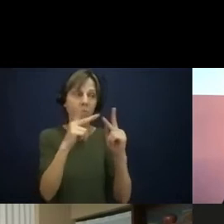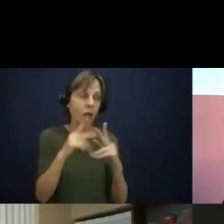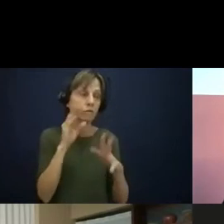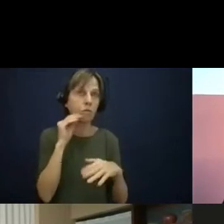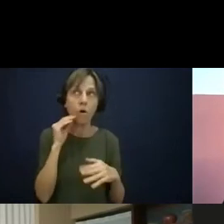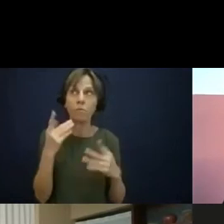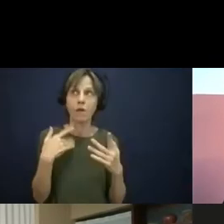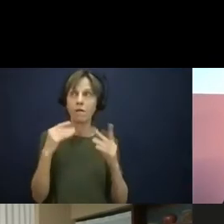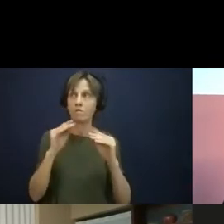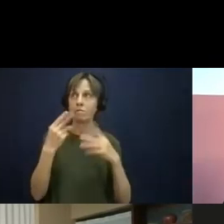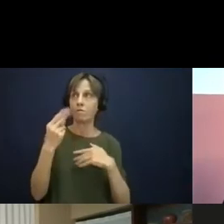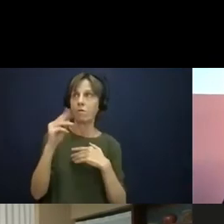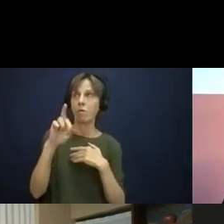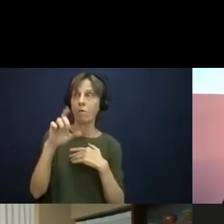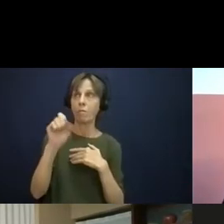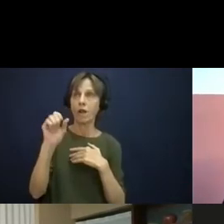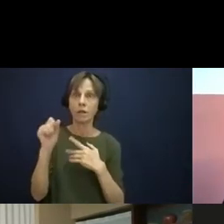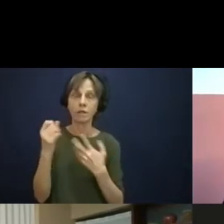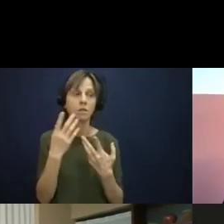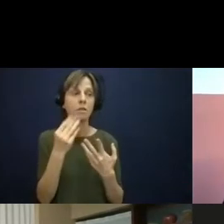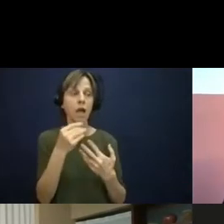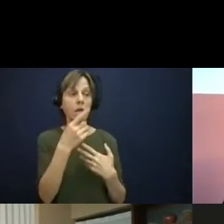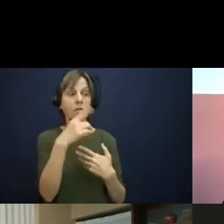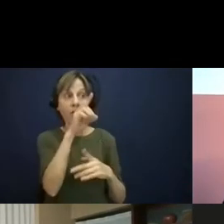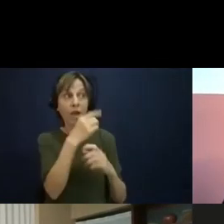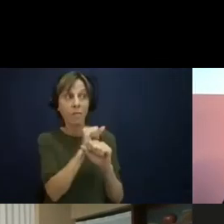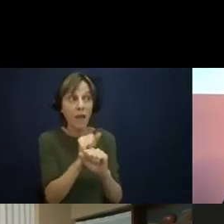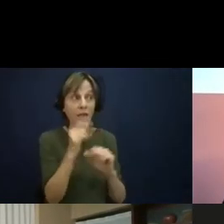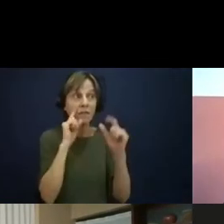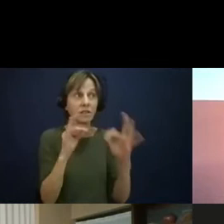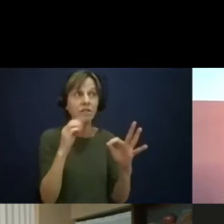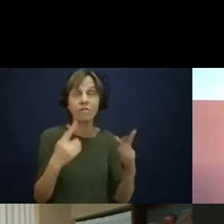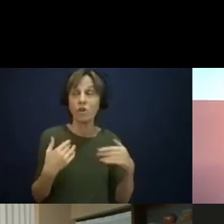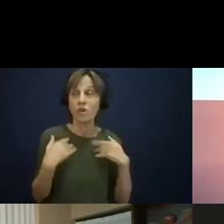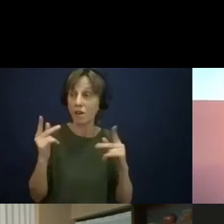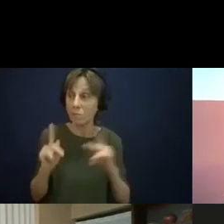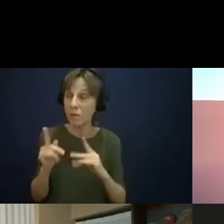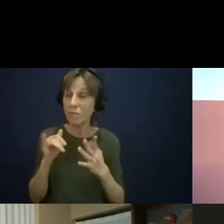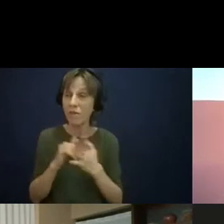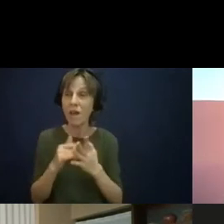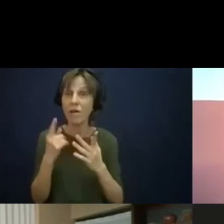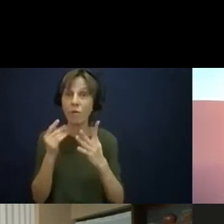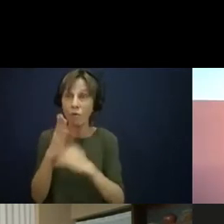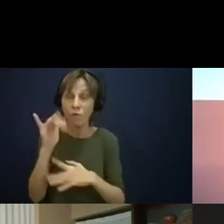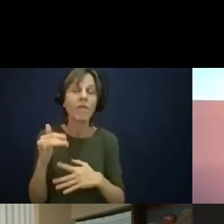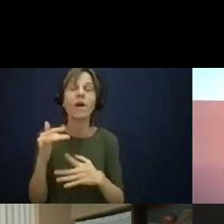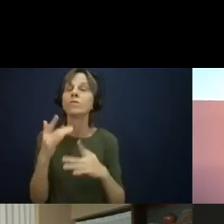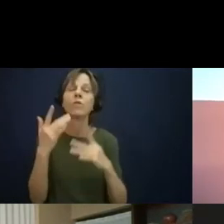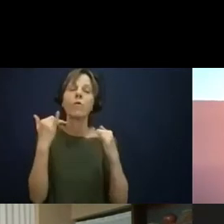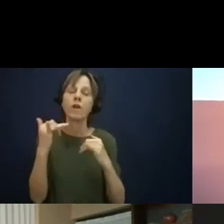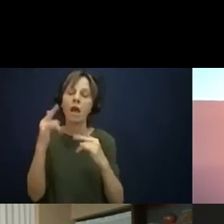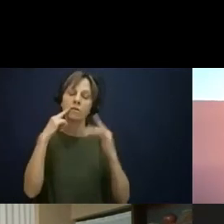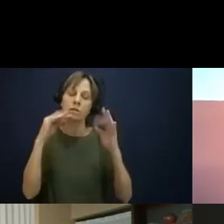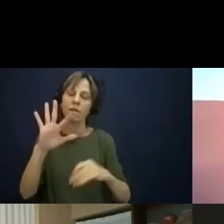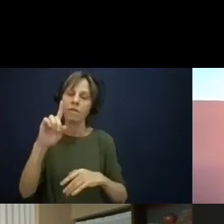making decisions for young people who are experiencing those things. So they transitioned to having 51%. And then the co-facilitators that are